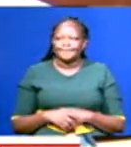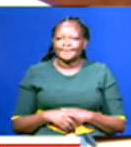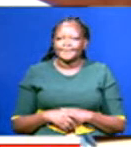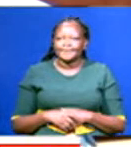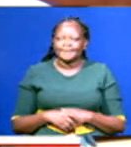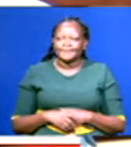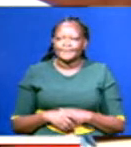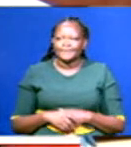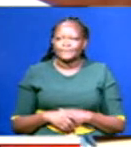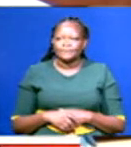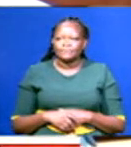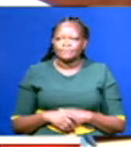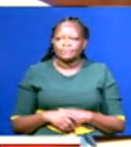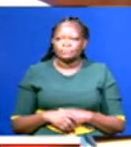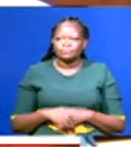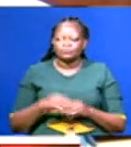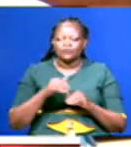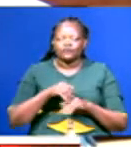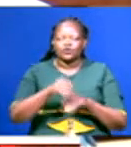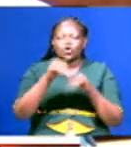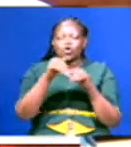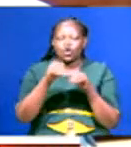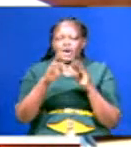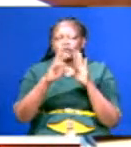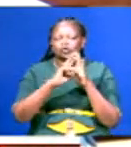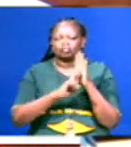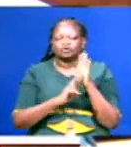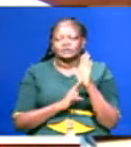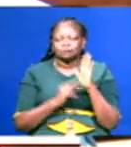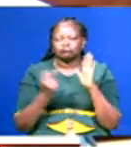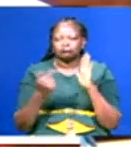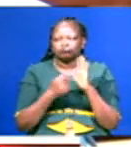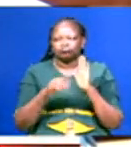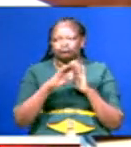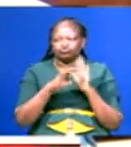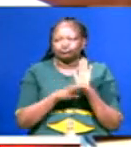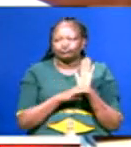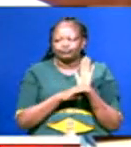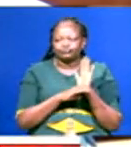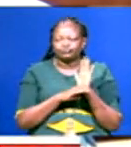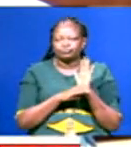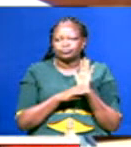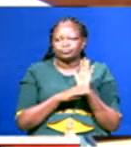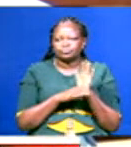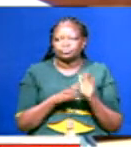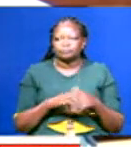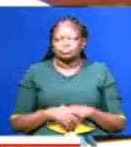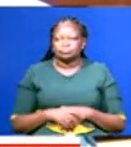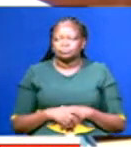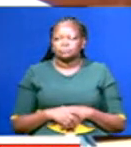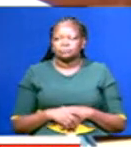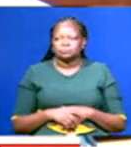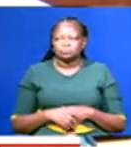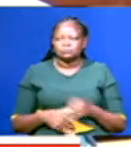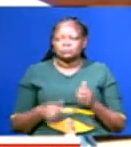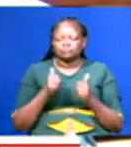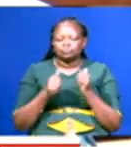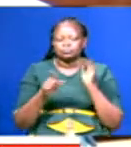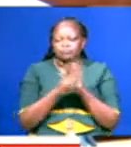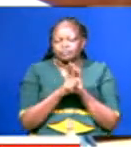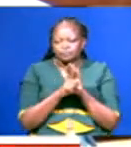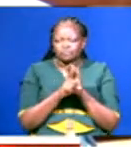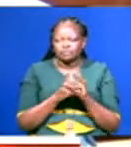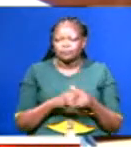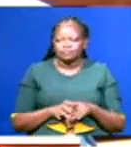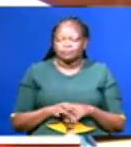In accordance with the principles laid down in the Constitution and written law,